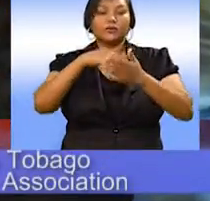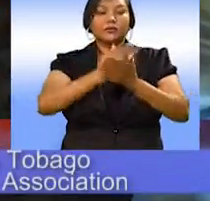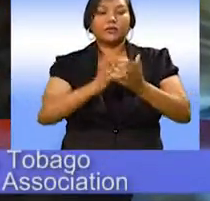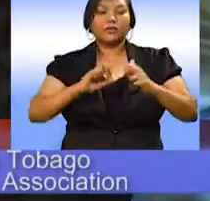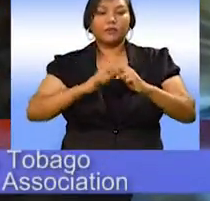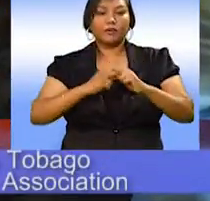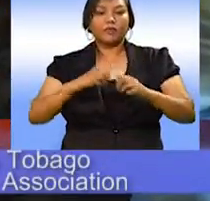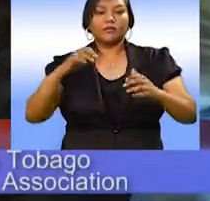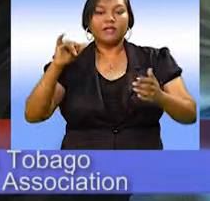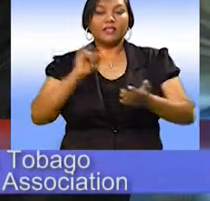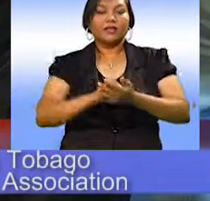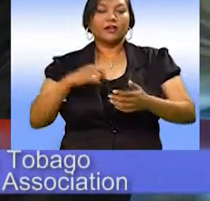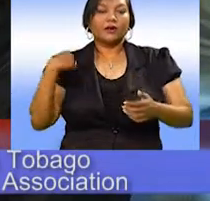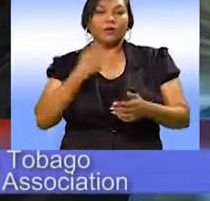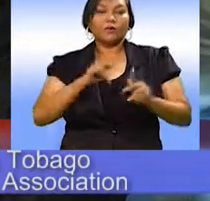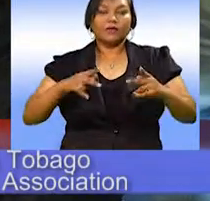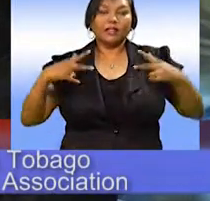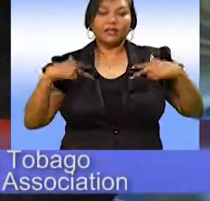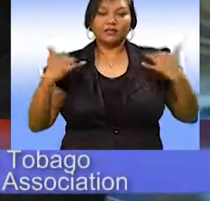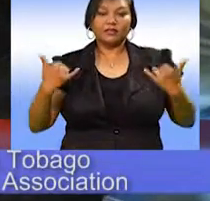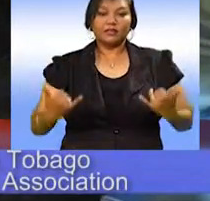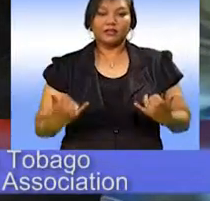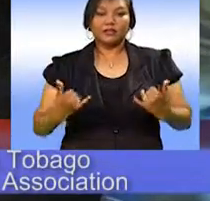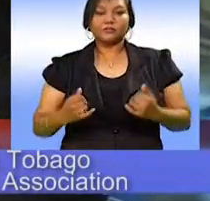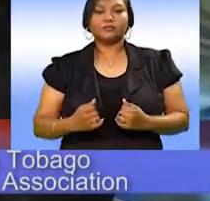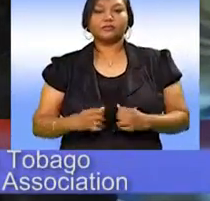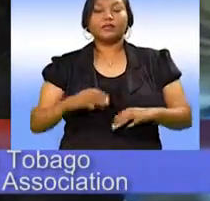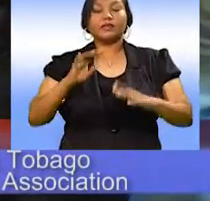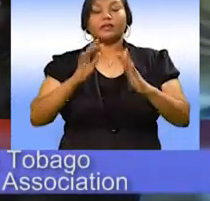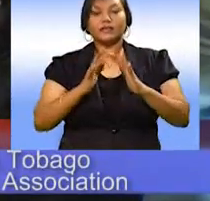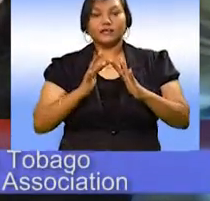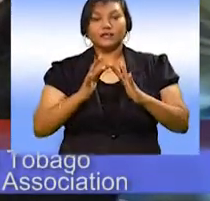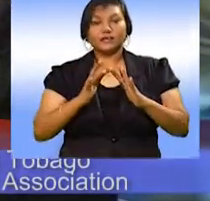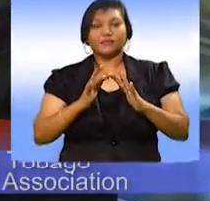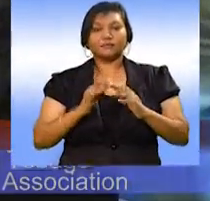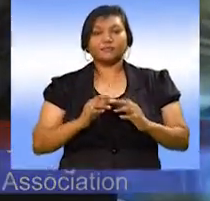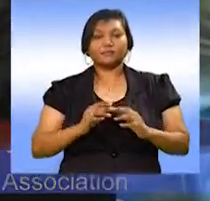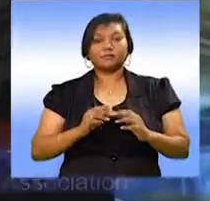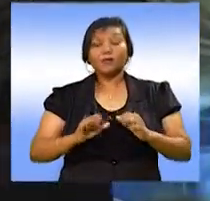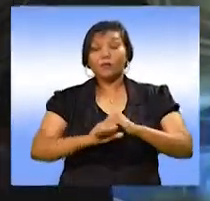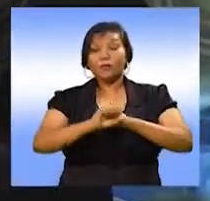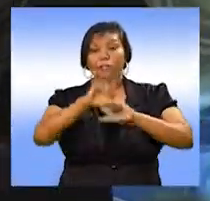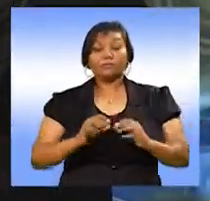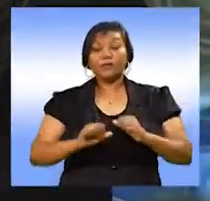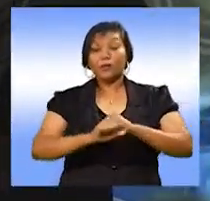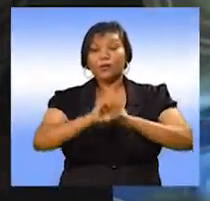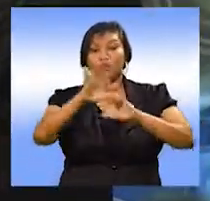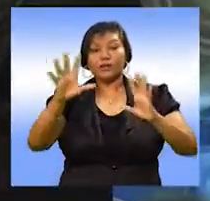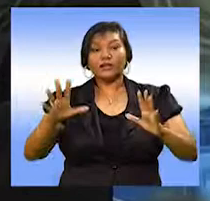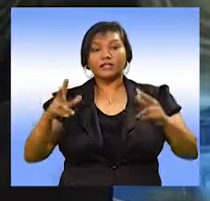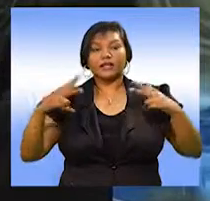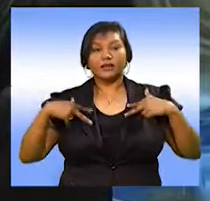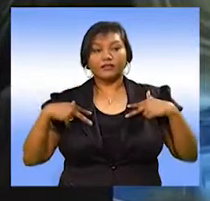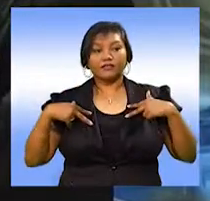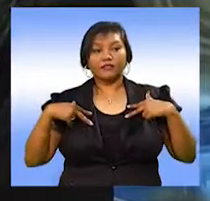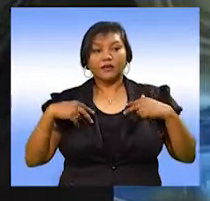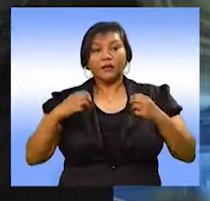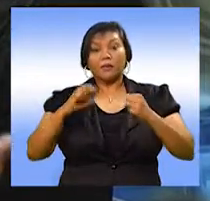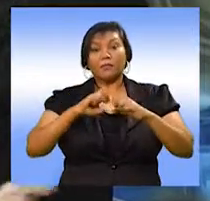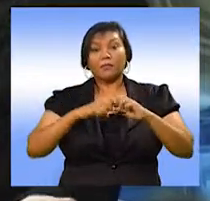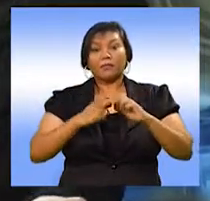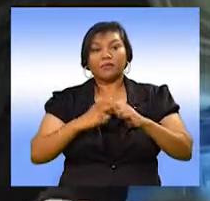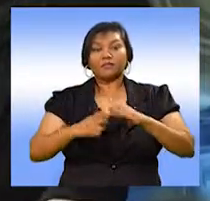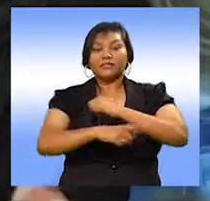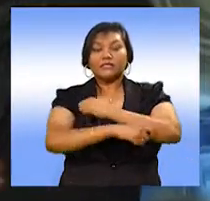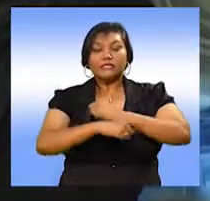the current situation facing local broadcasters. Online. Broadcasters face